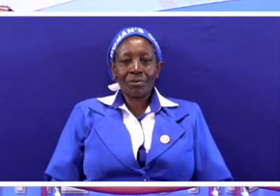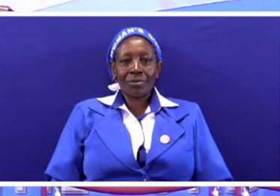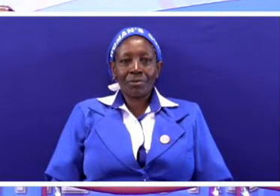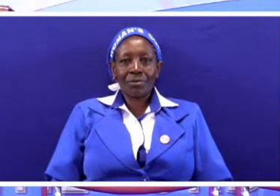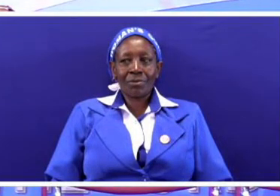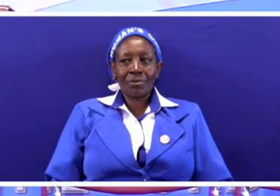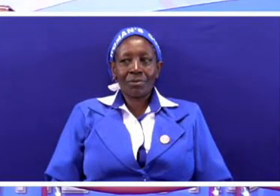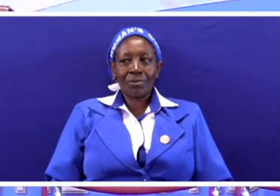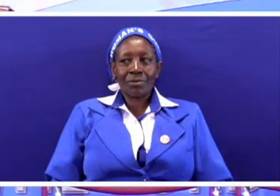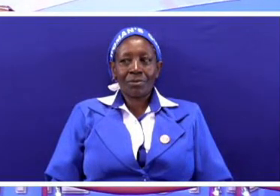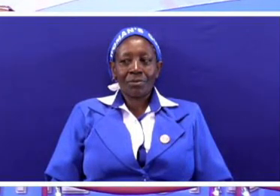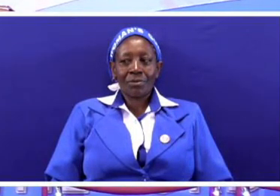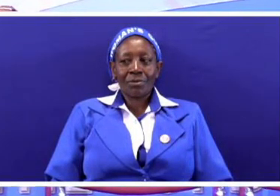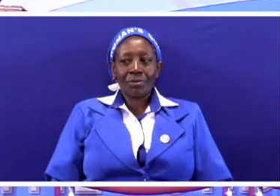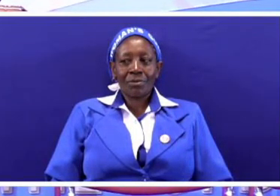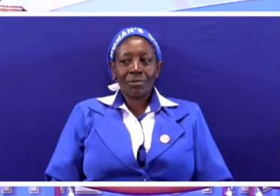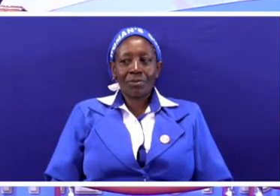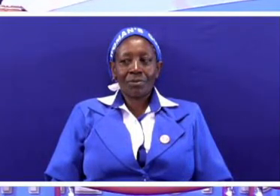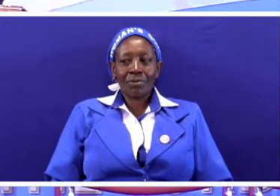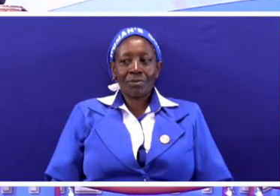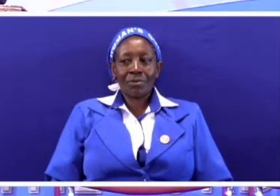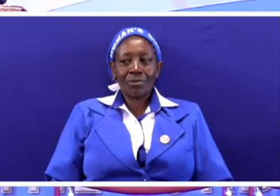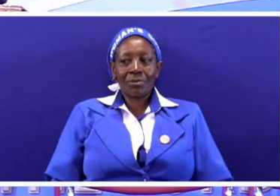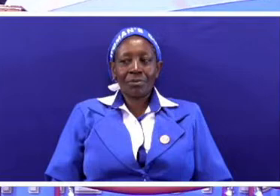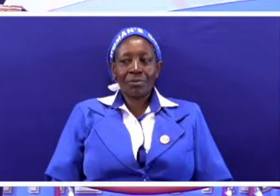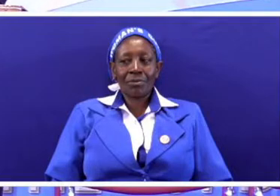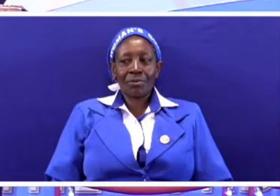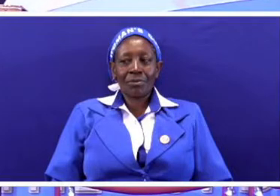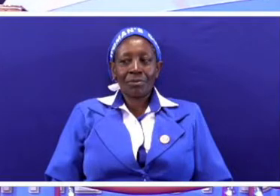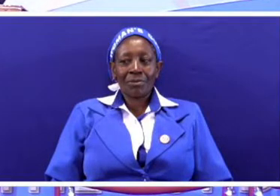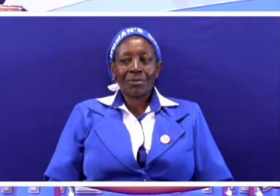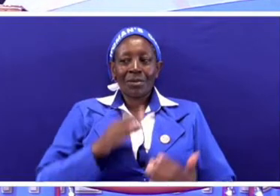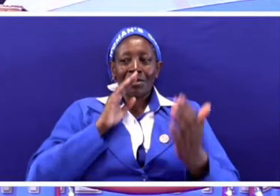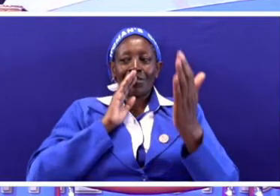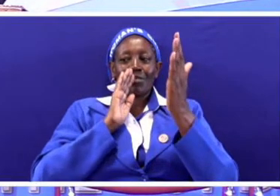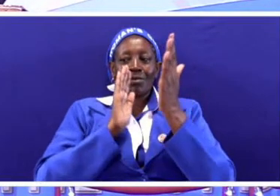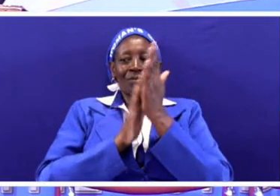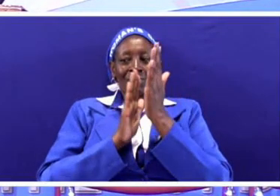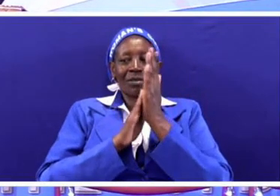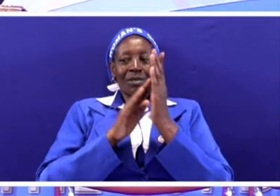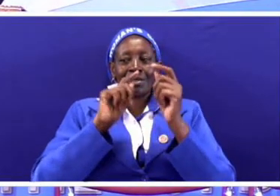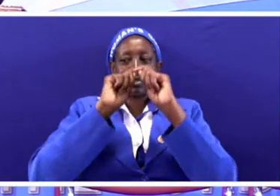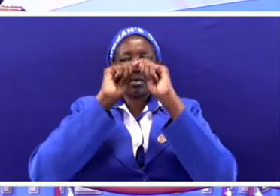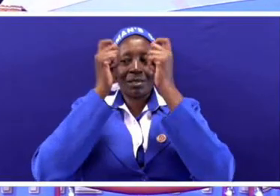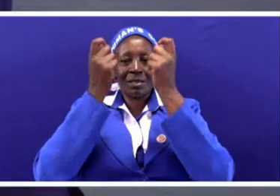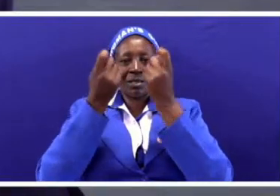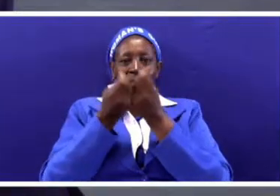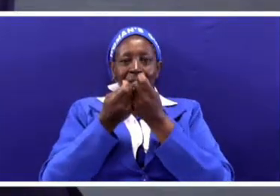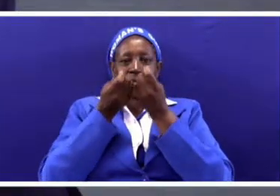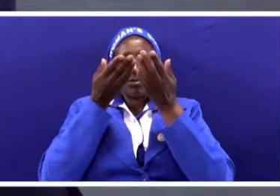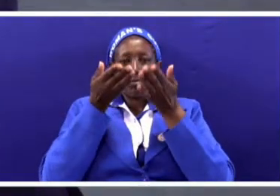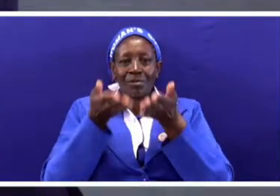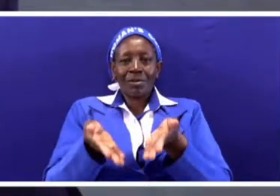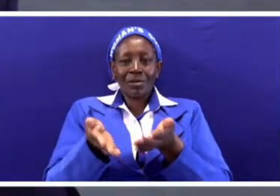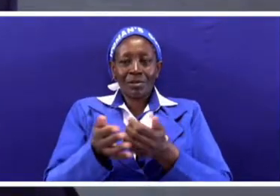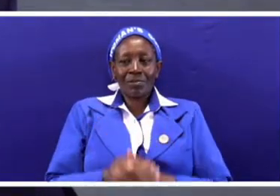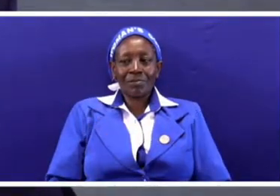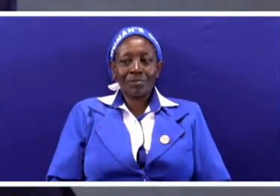If they are not around the choir, oh, yeah, the praise team is already in. Yeah, the praise team is in. Give us some